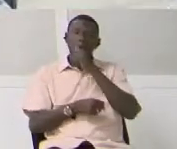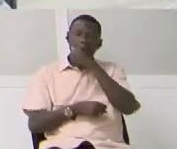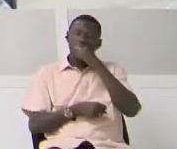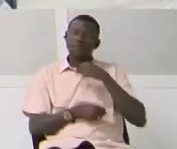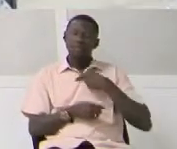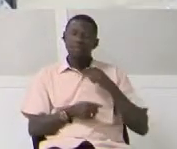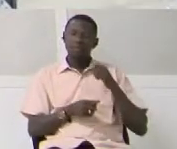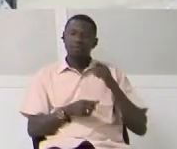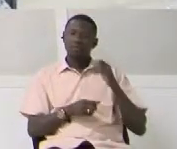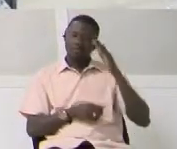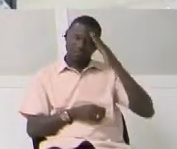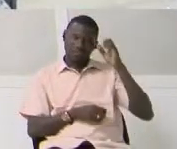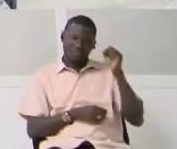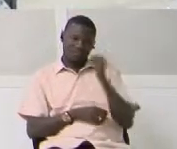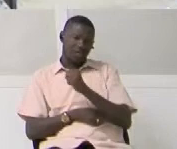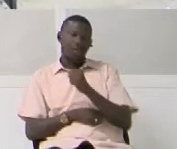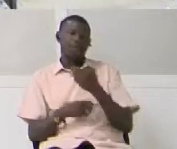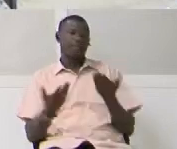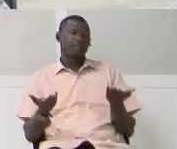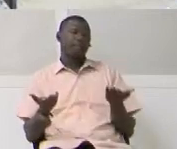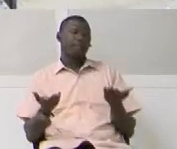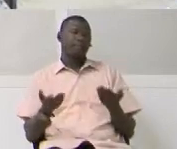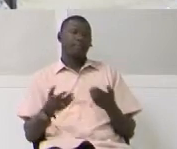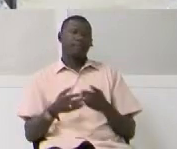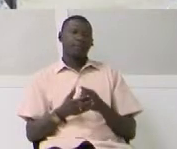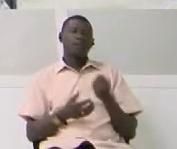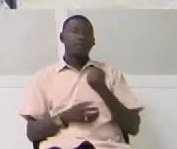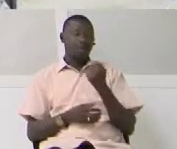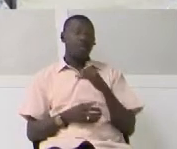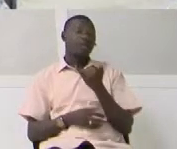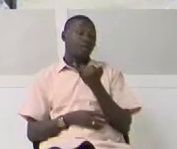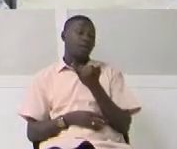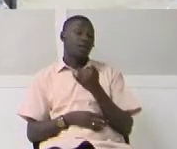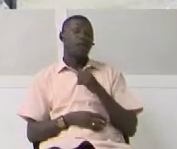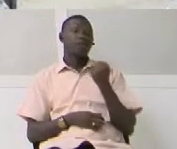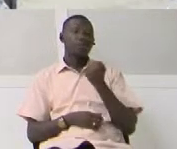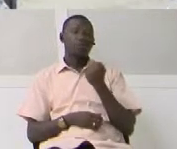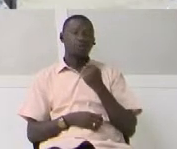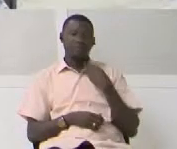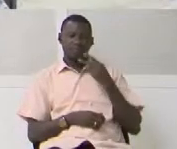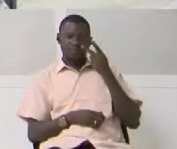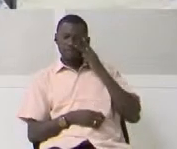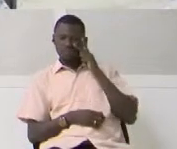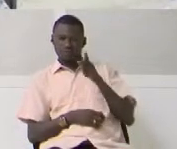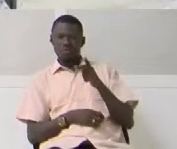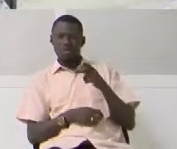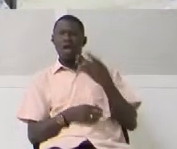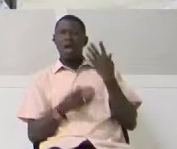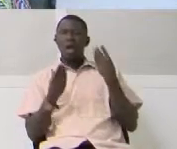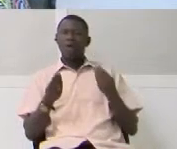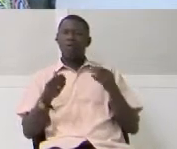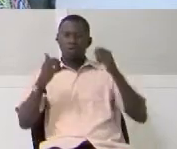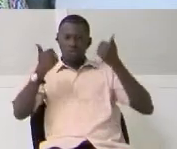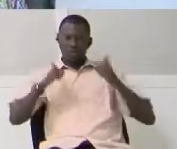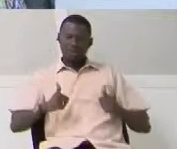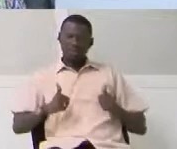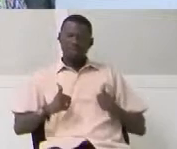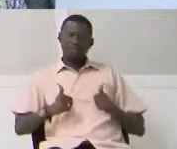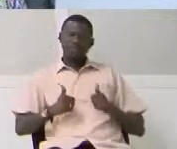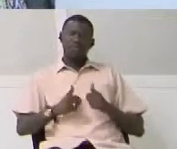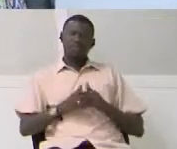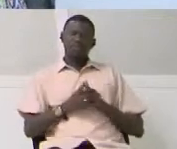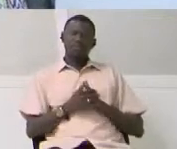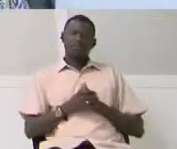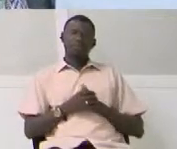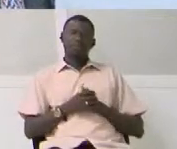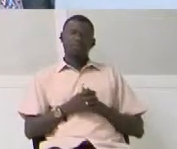just said no affair yet, my brother. If you look at it critically, from him happened, from the time from where it happened, accident, my